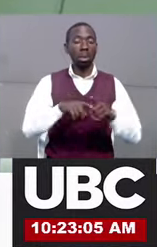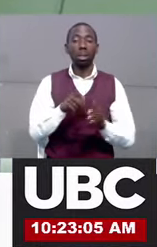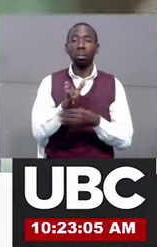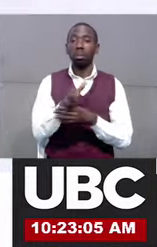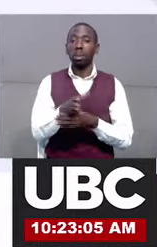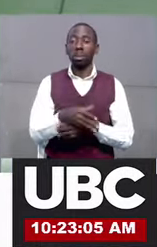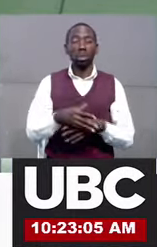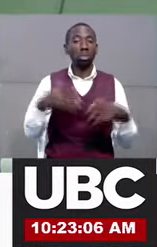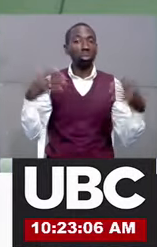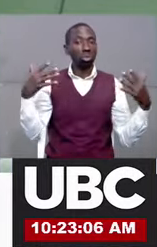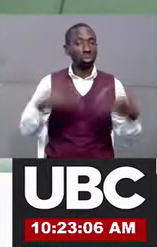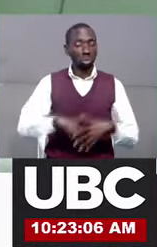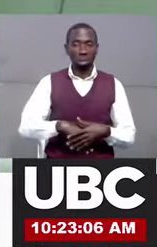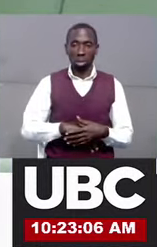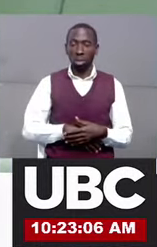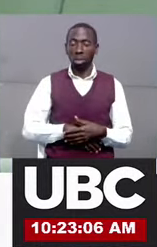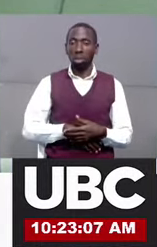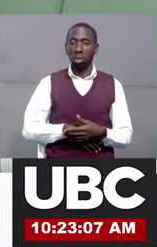to learn about this